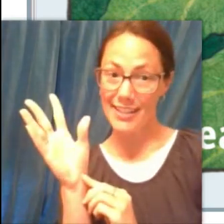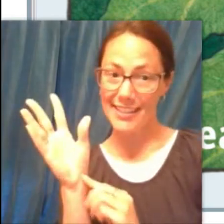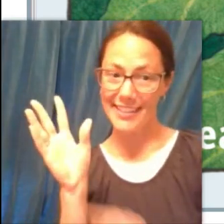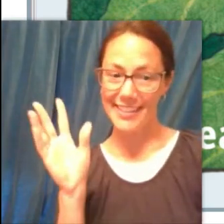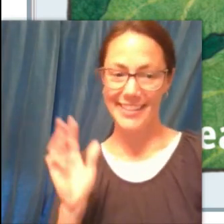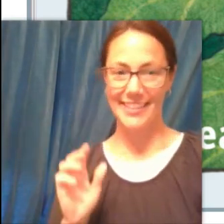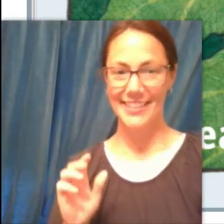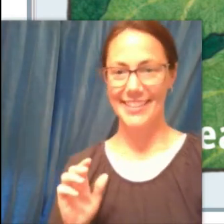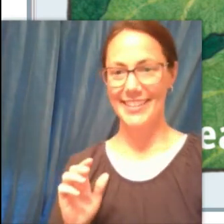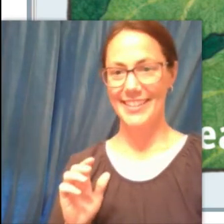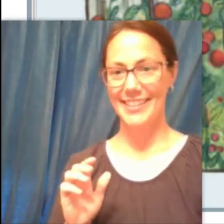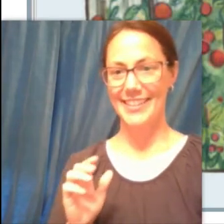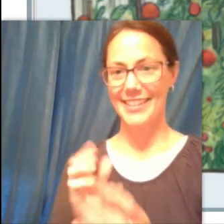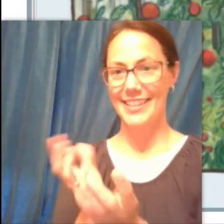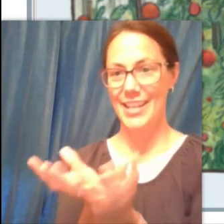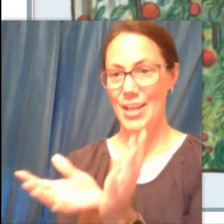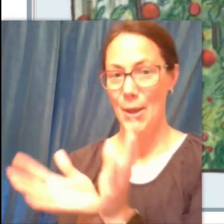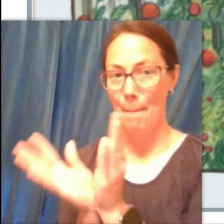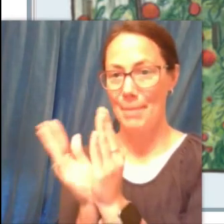Shoot.